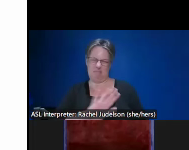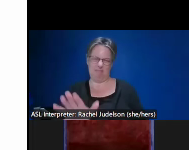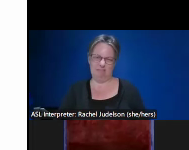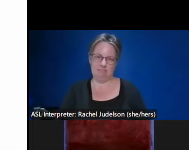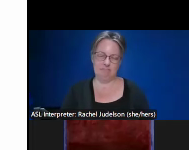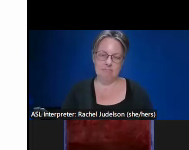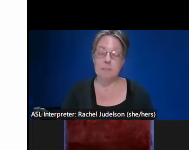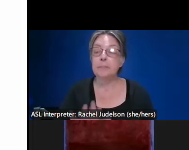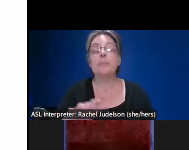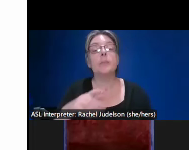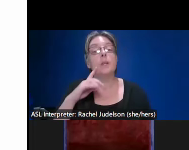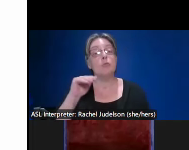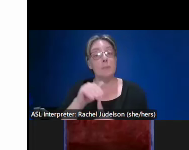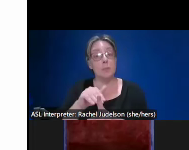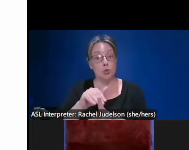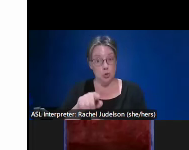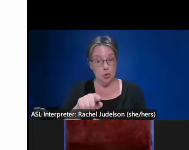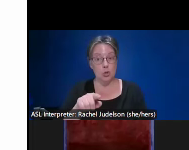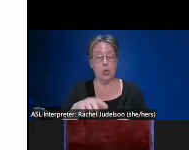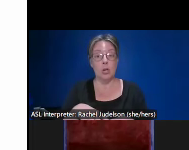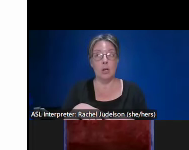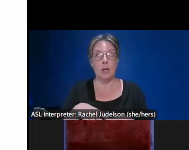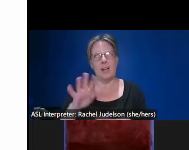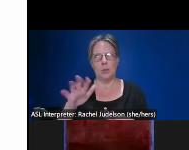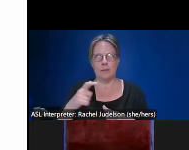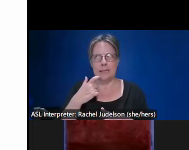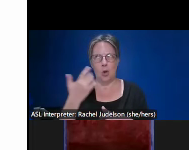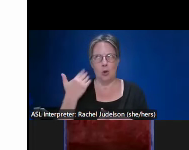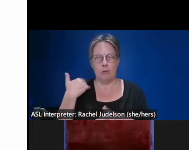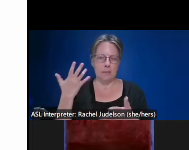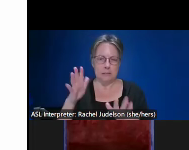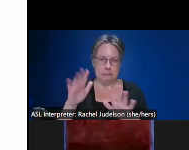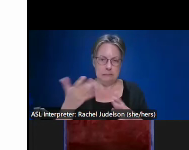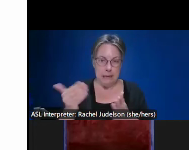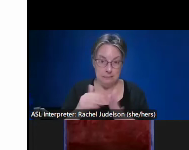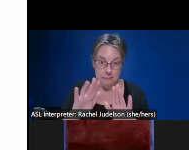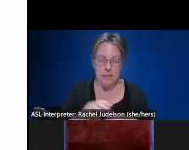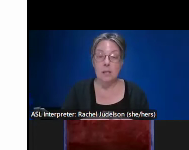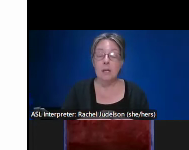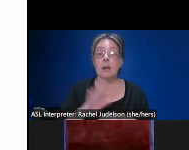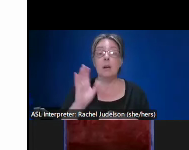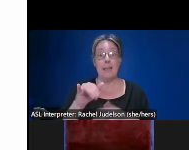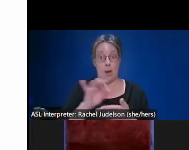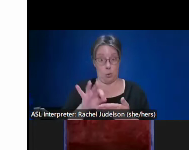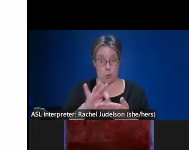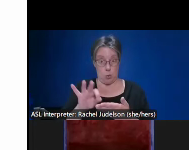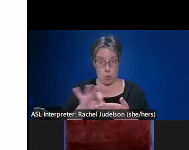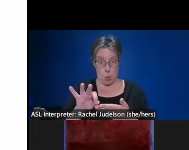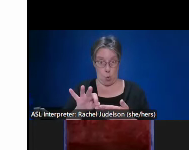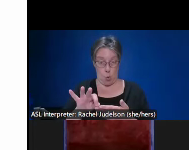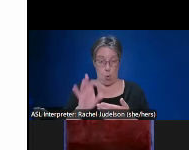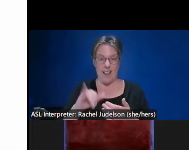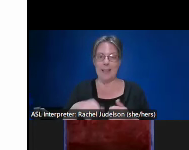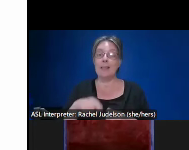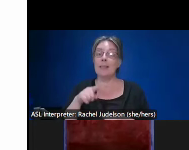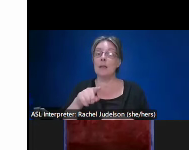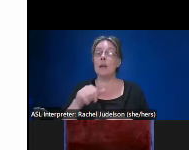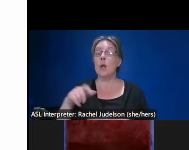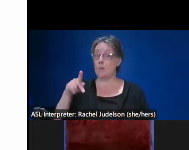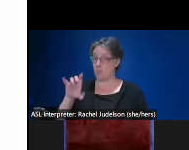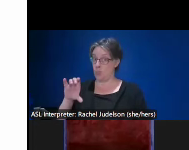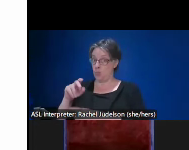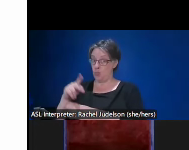And just a reminder, I sort of said this already, that score will be the first thing that the program committee